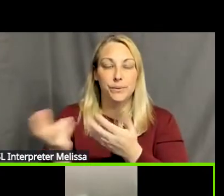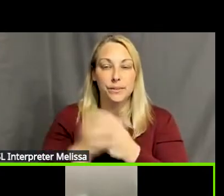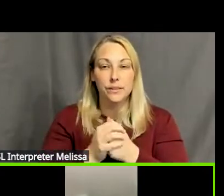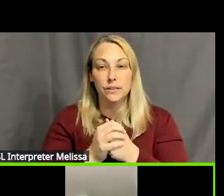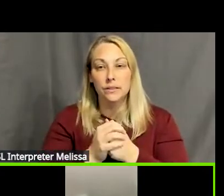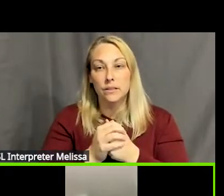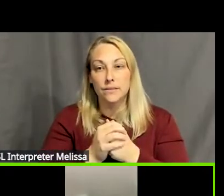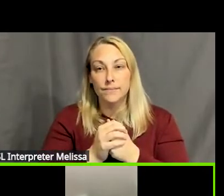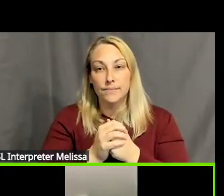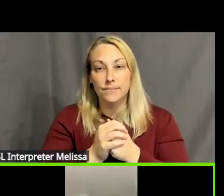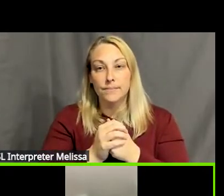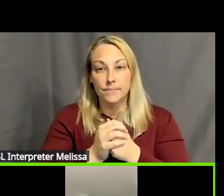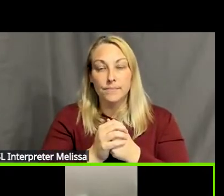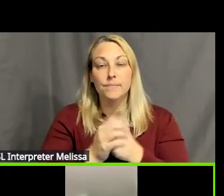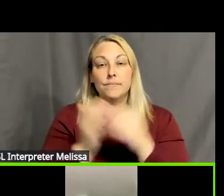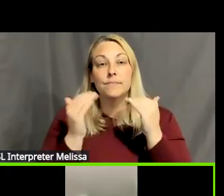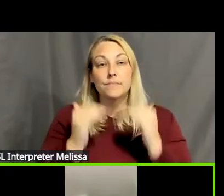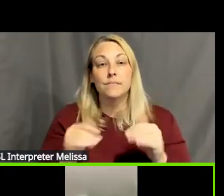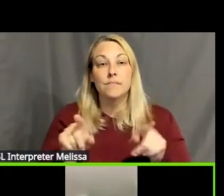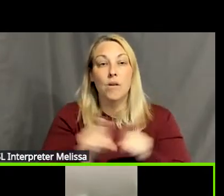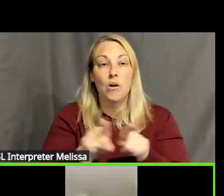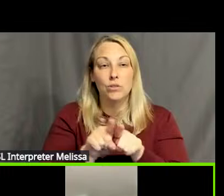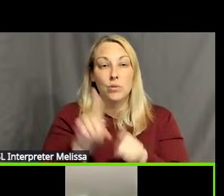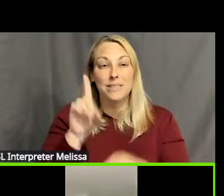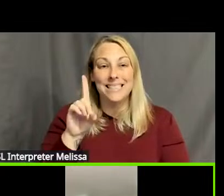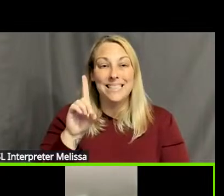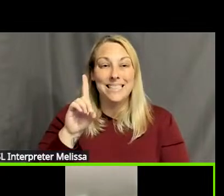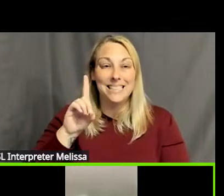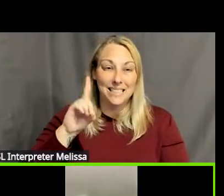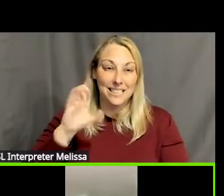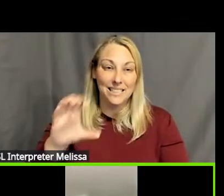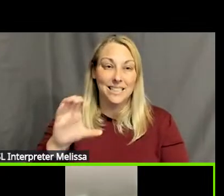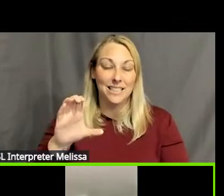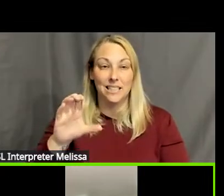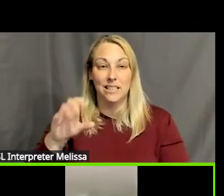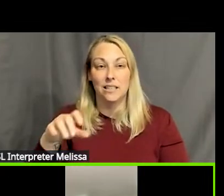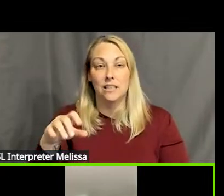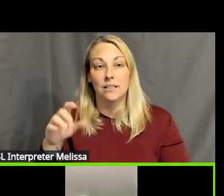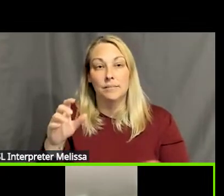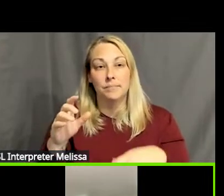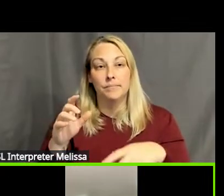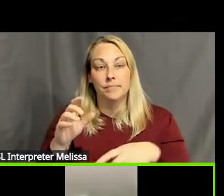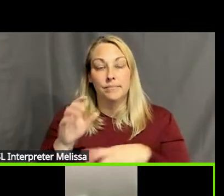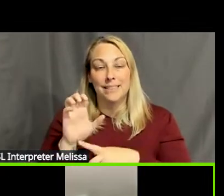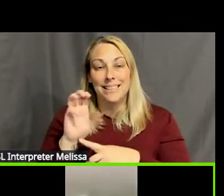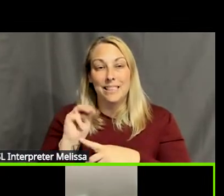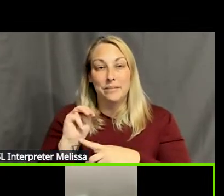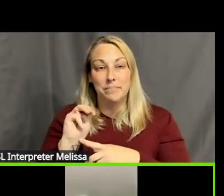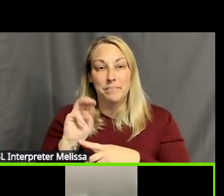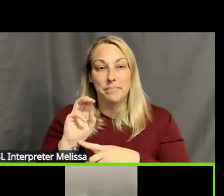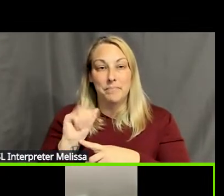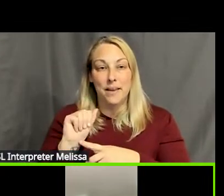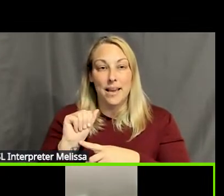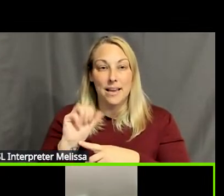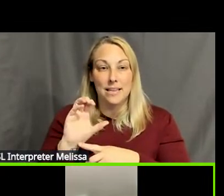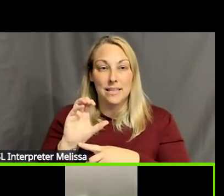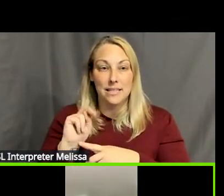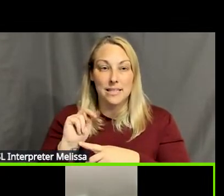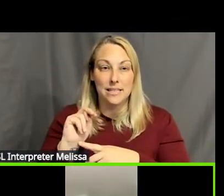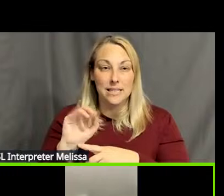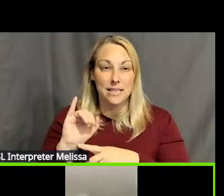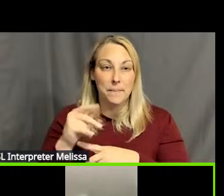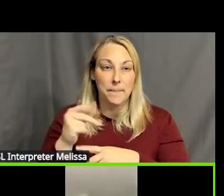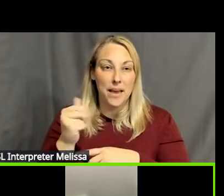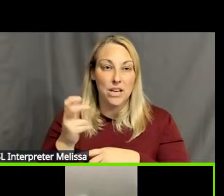DC Emancipation Day Parade, which will be held on April 13th, 2025, starting at 2